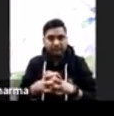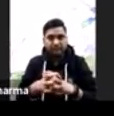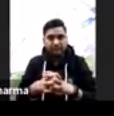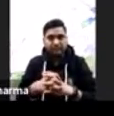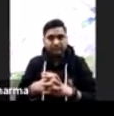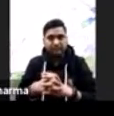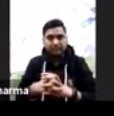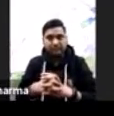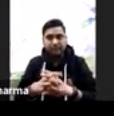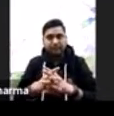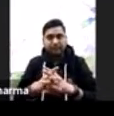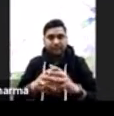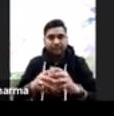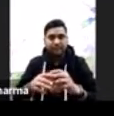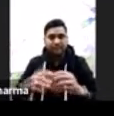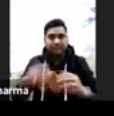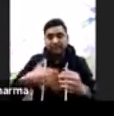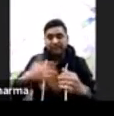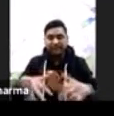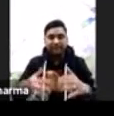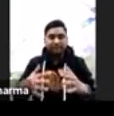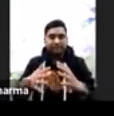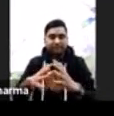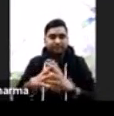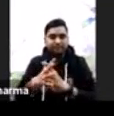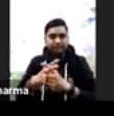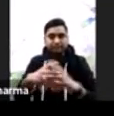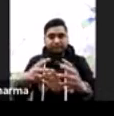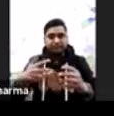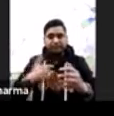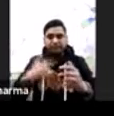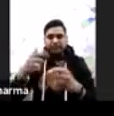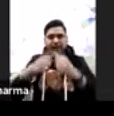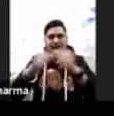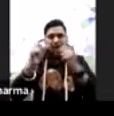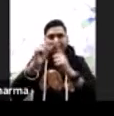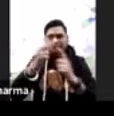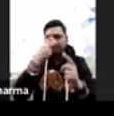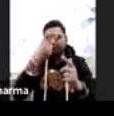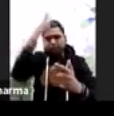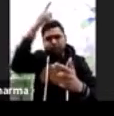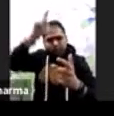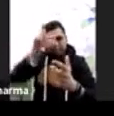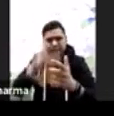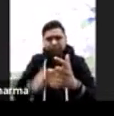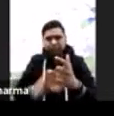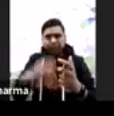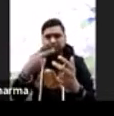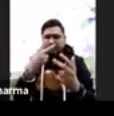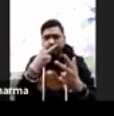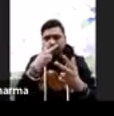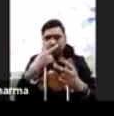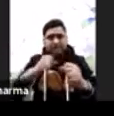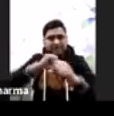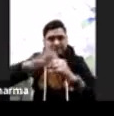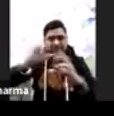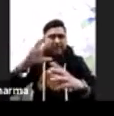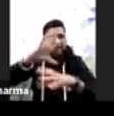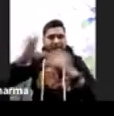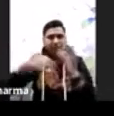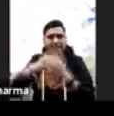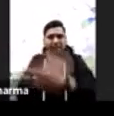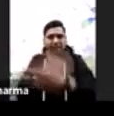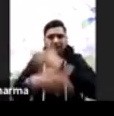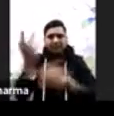I was very impressed to see the app in detail. You have been very thoughtful. Especially I was touched by the section